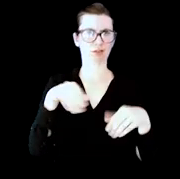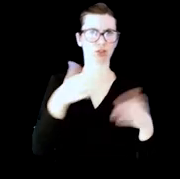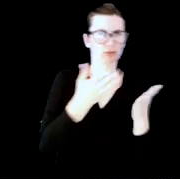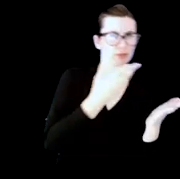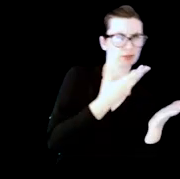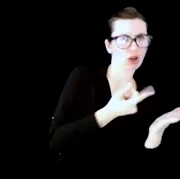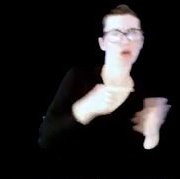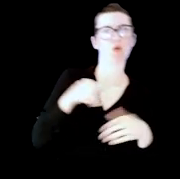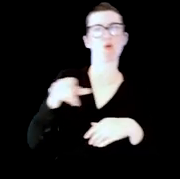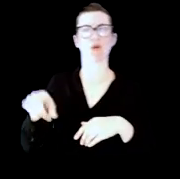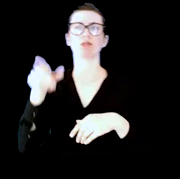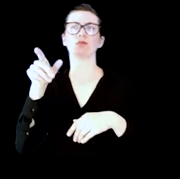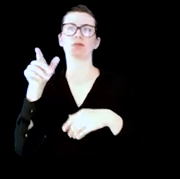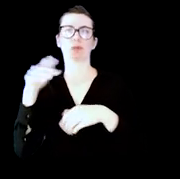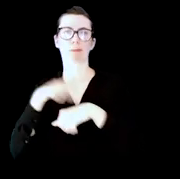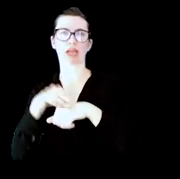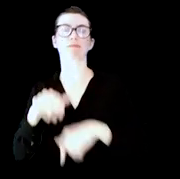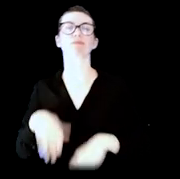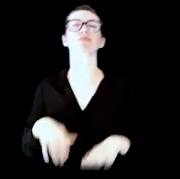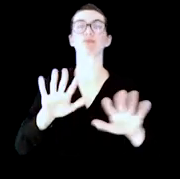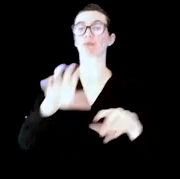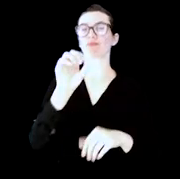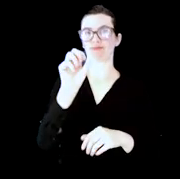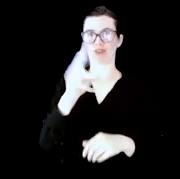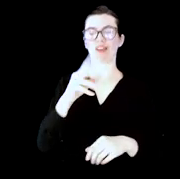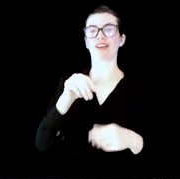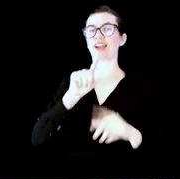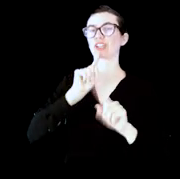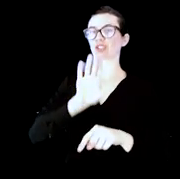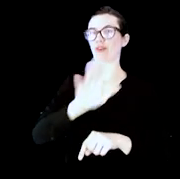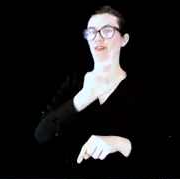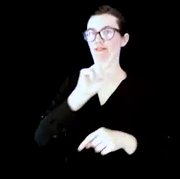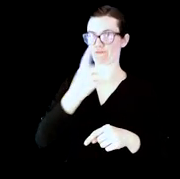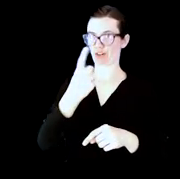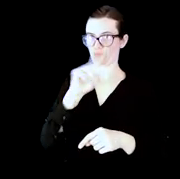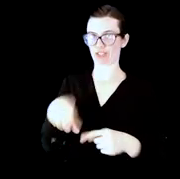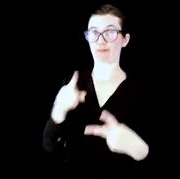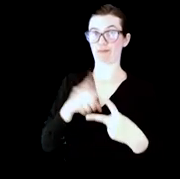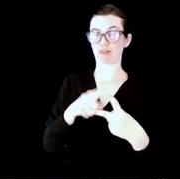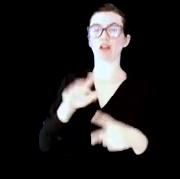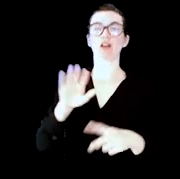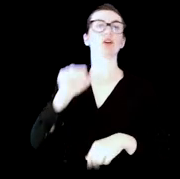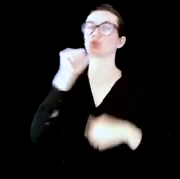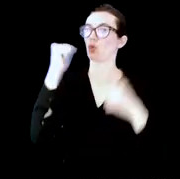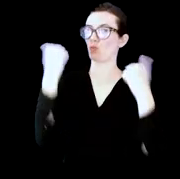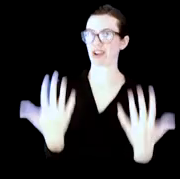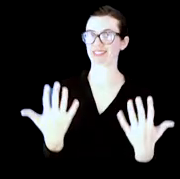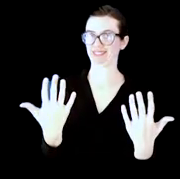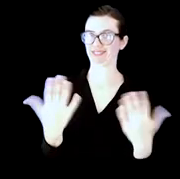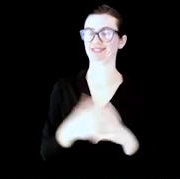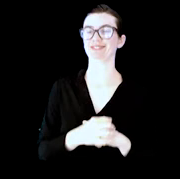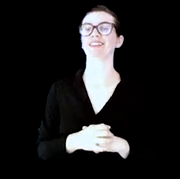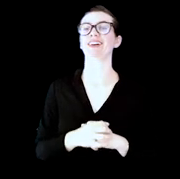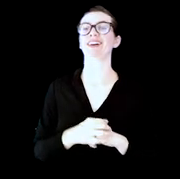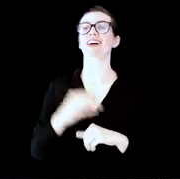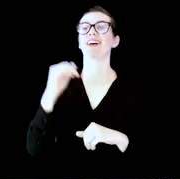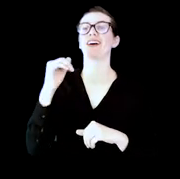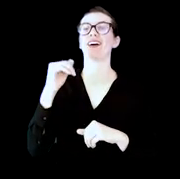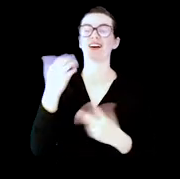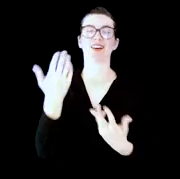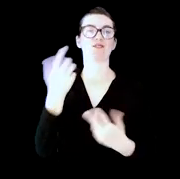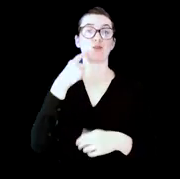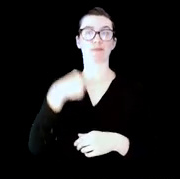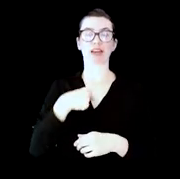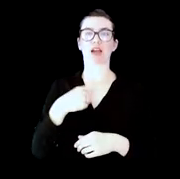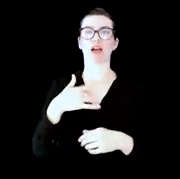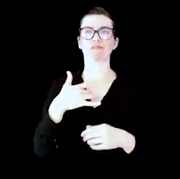wait. I wouldn't hesitate to wait. I know if you're like me, I was a little worried about the, did I have to take